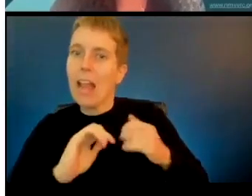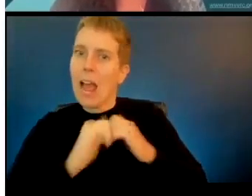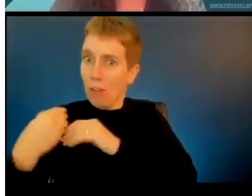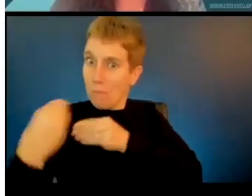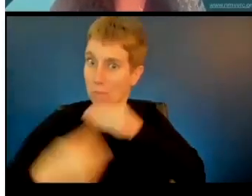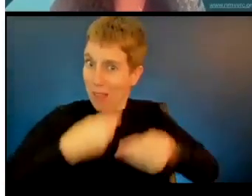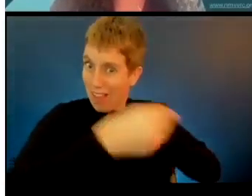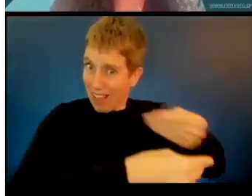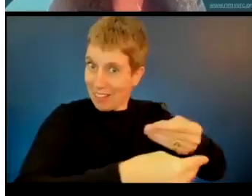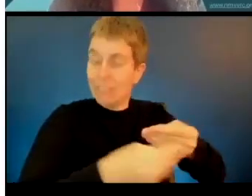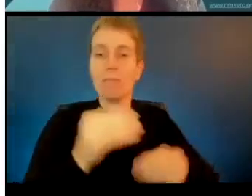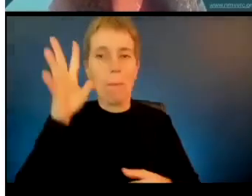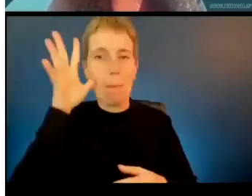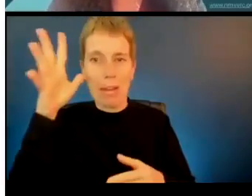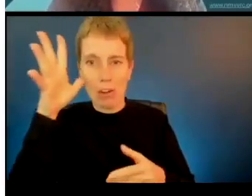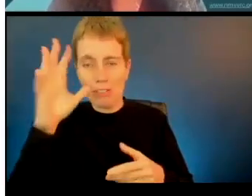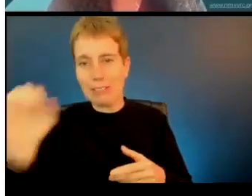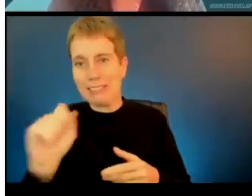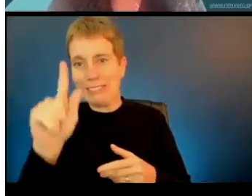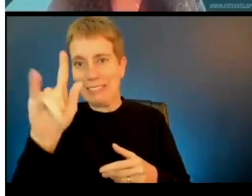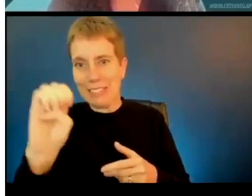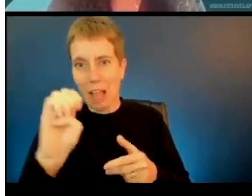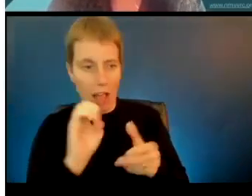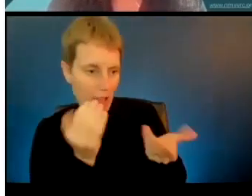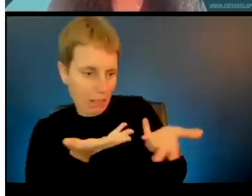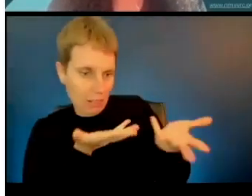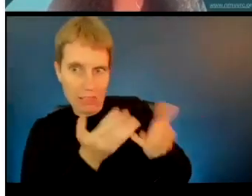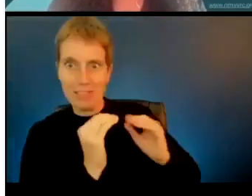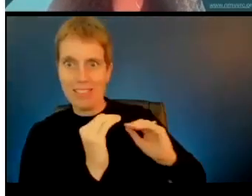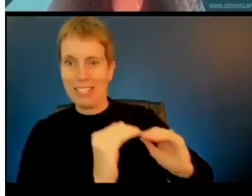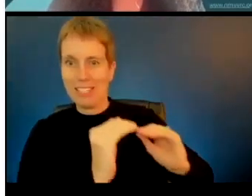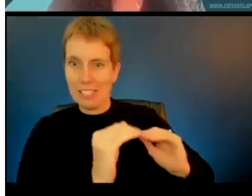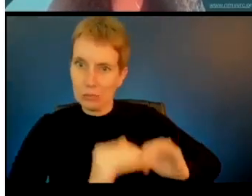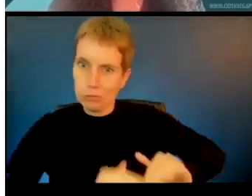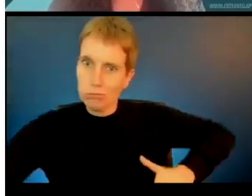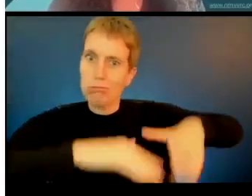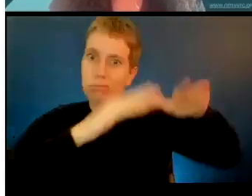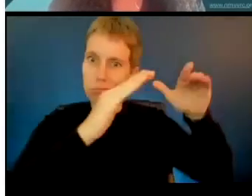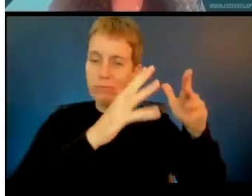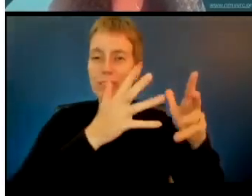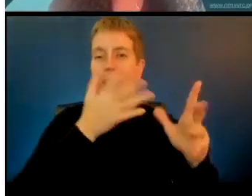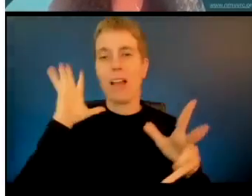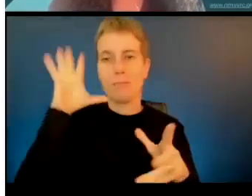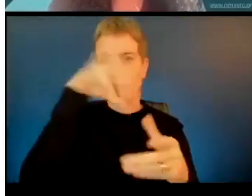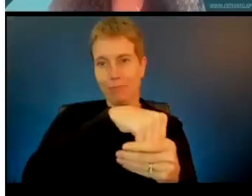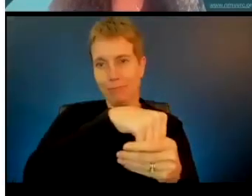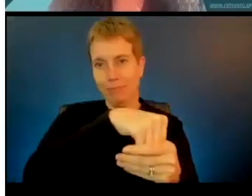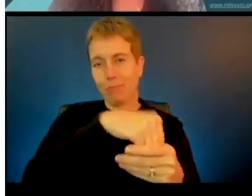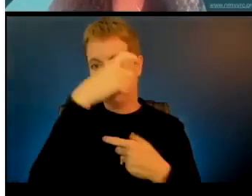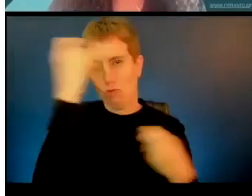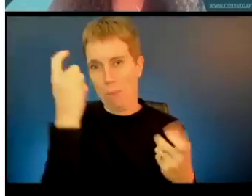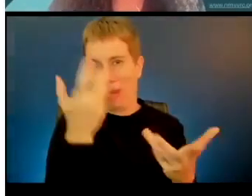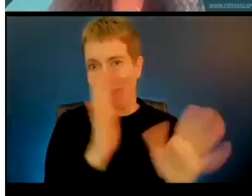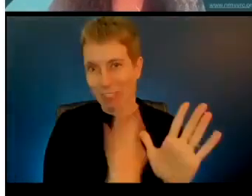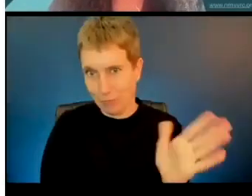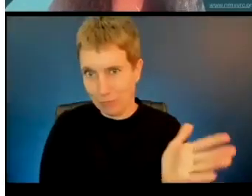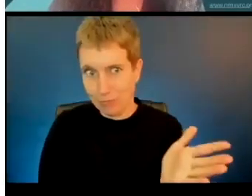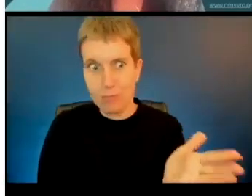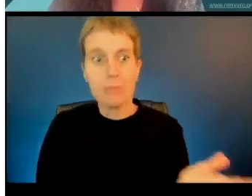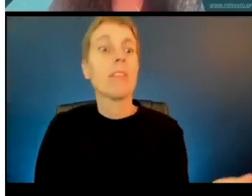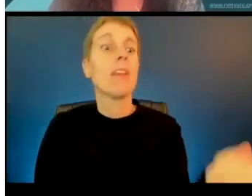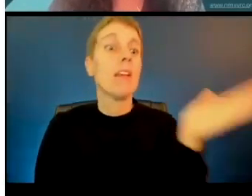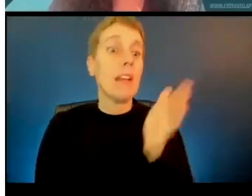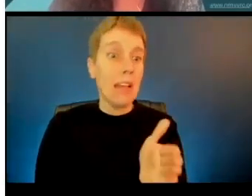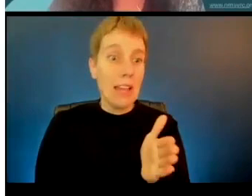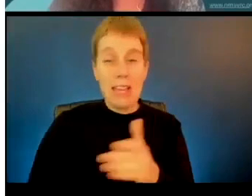go to the next slide. Now, historical trauma is an example of intergenerational trauma, and it